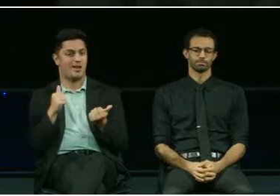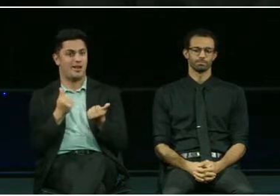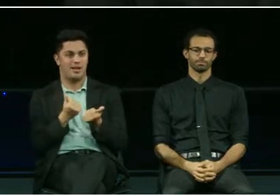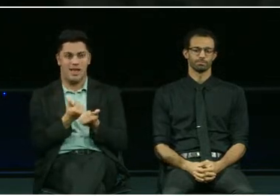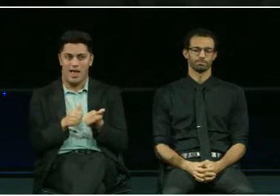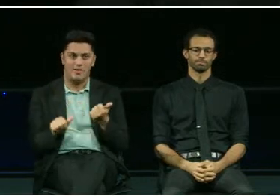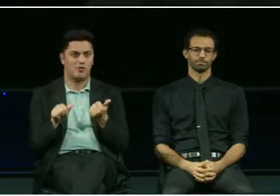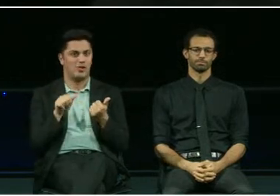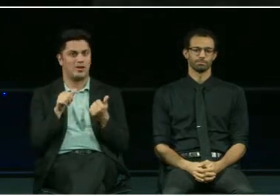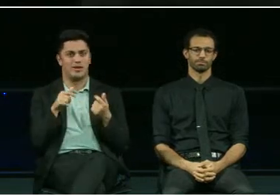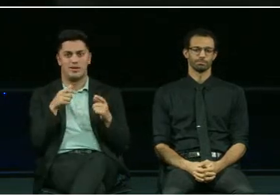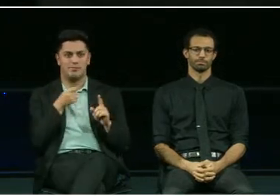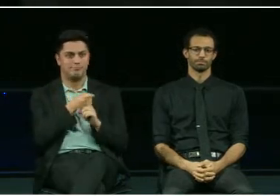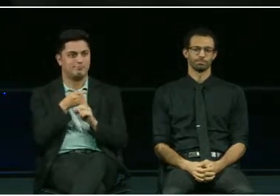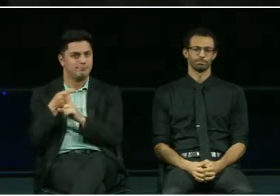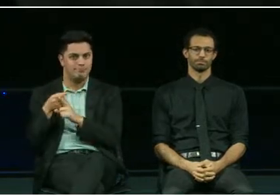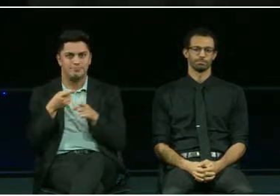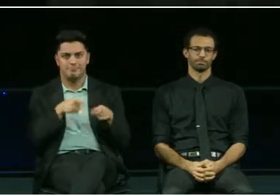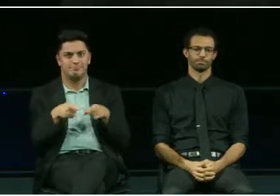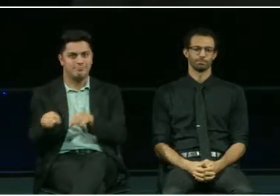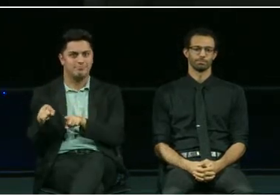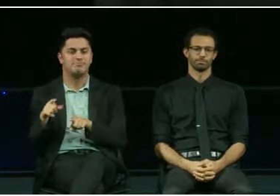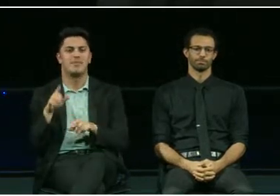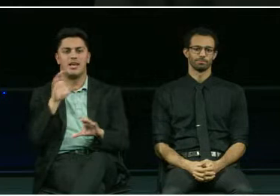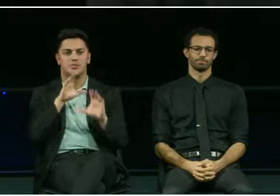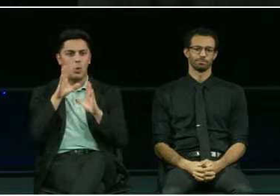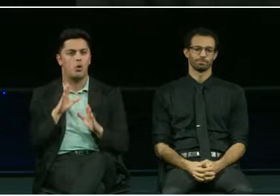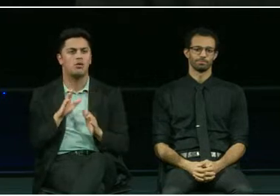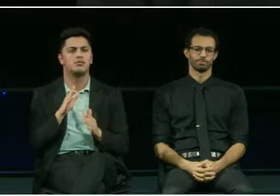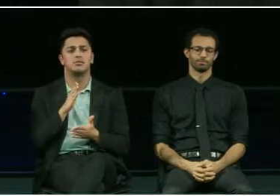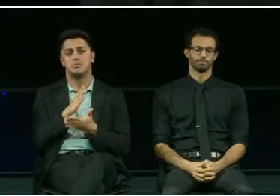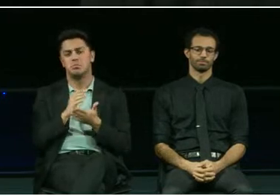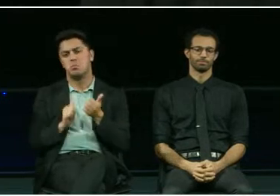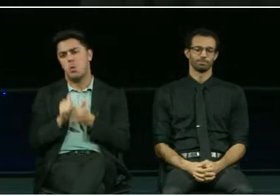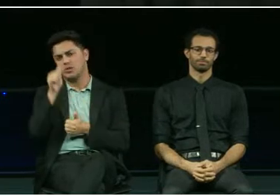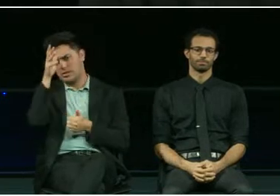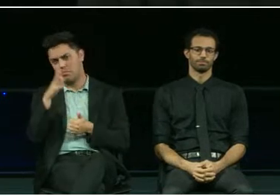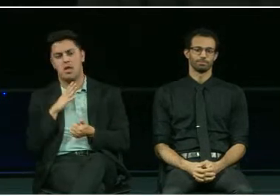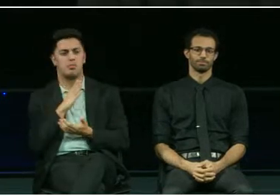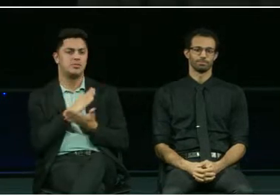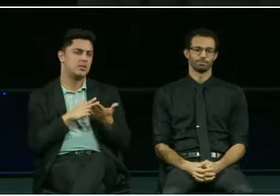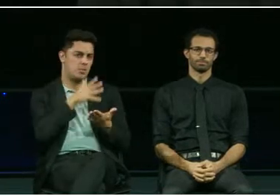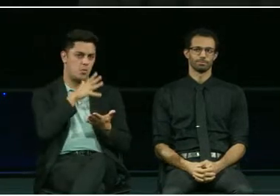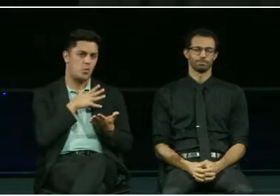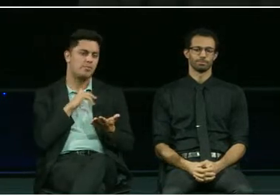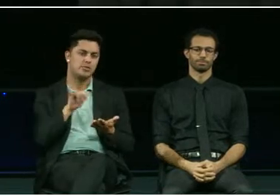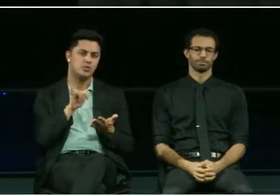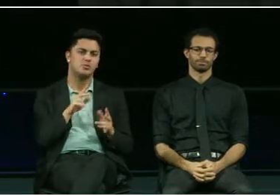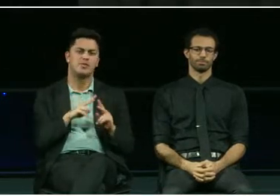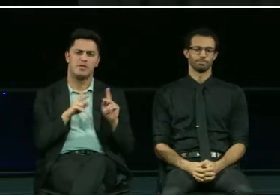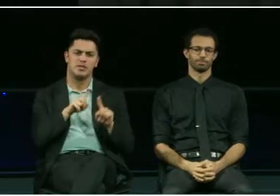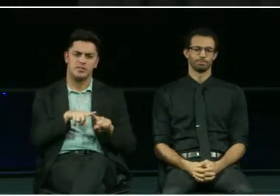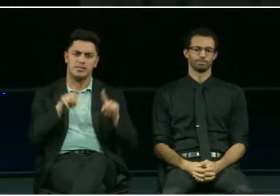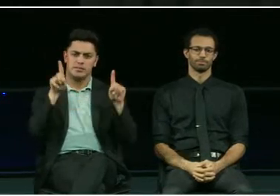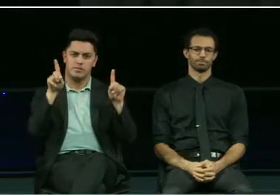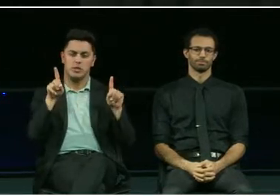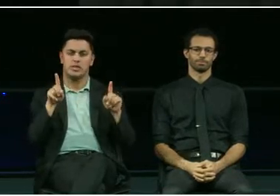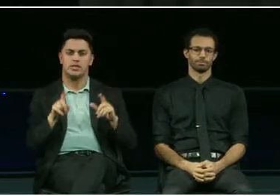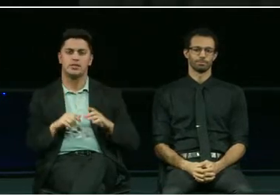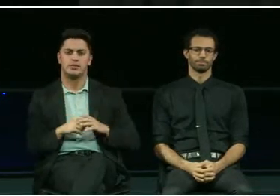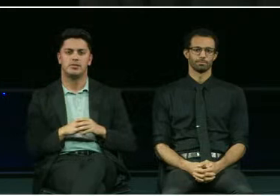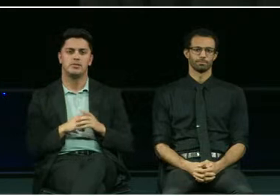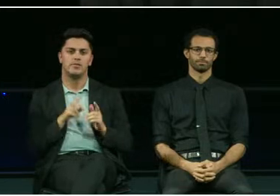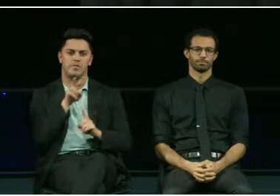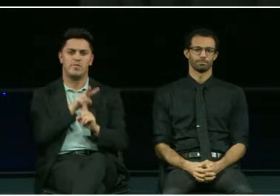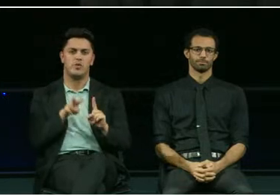all explorers, and mostly male, of course, but then there is also women, and it's a very different also views